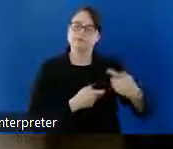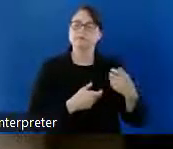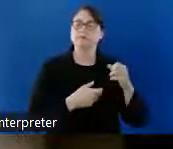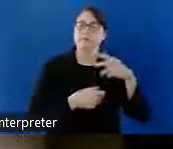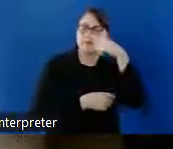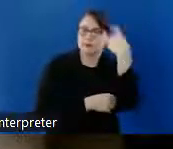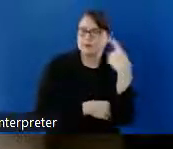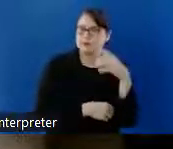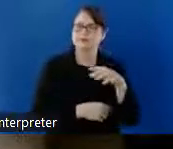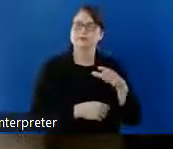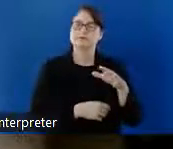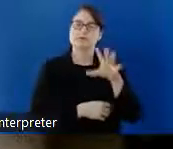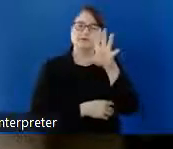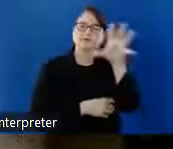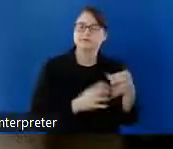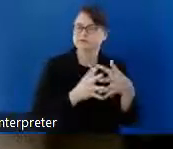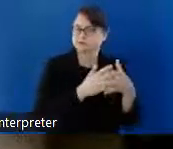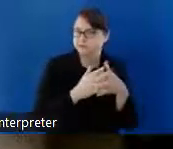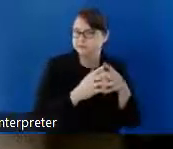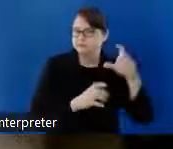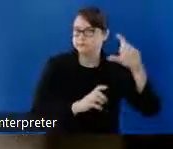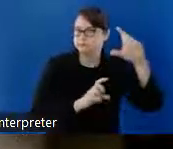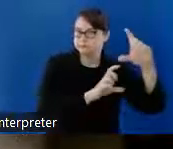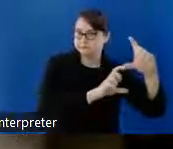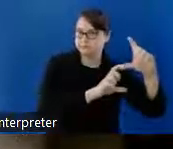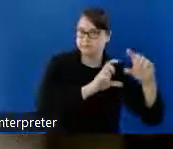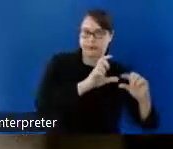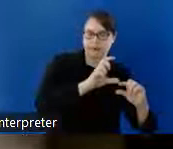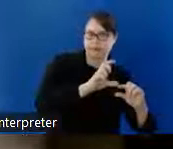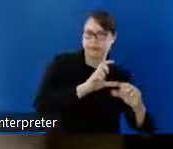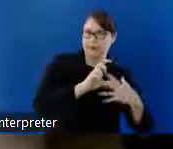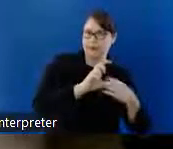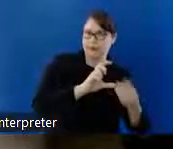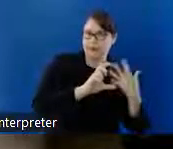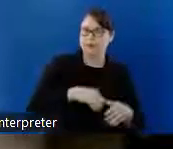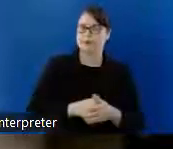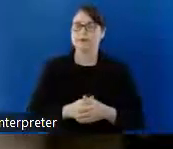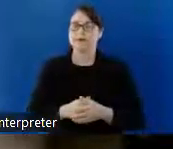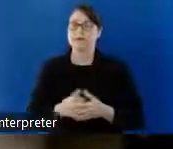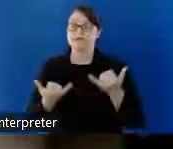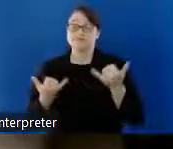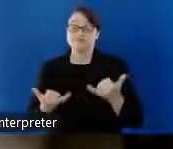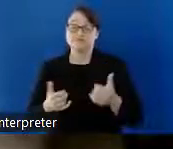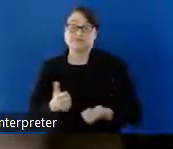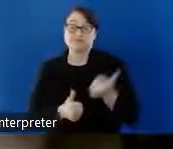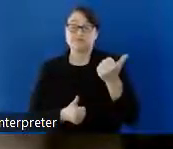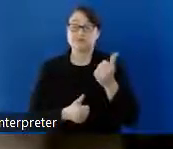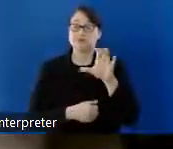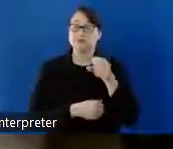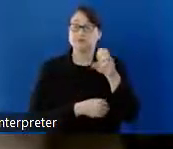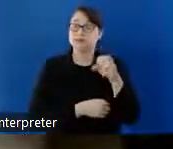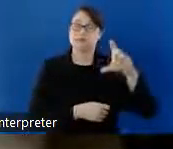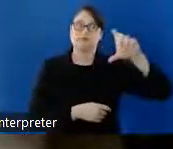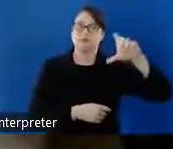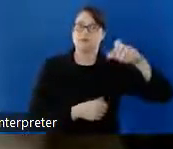American. Over the last couple of months, the trend has now shifted so that the majority of cases are reported among Black or African